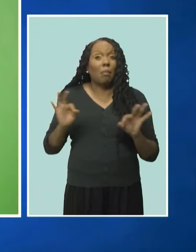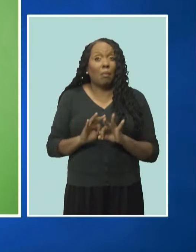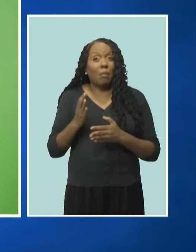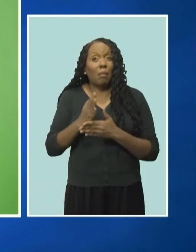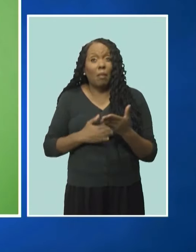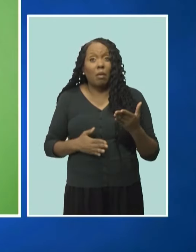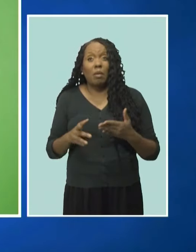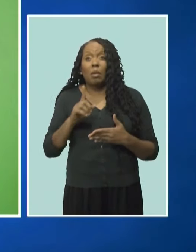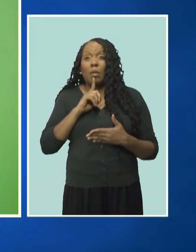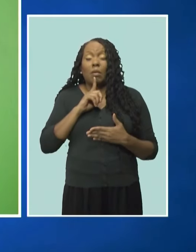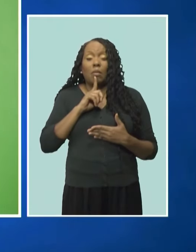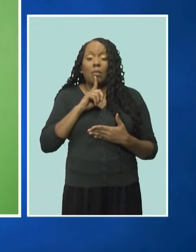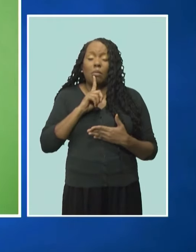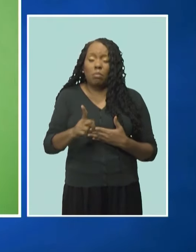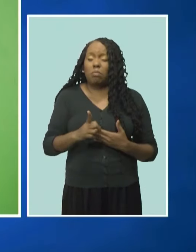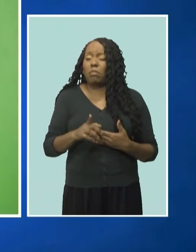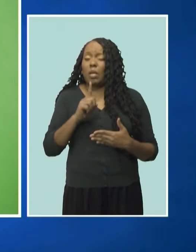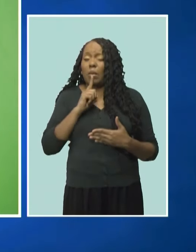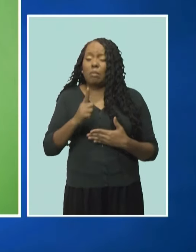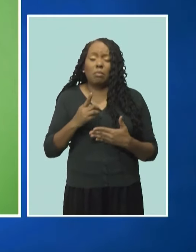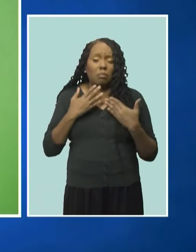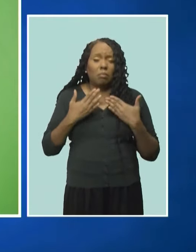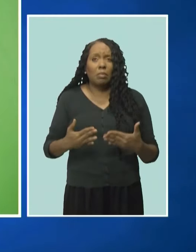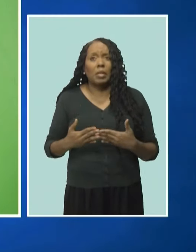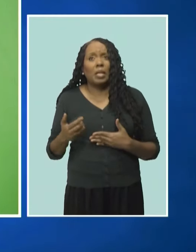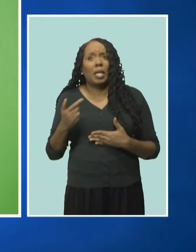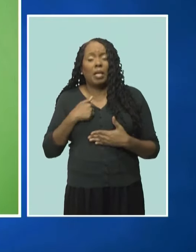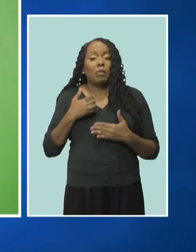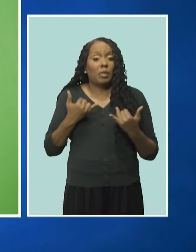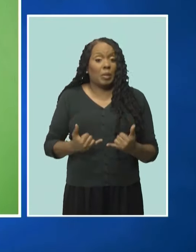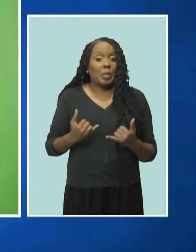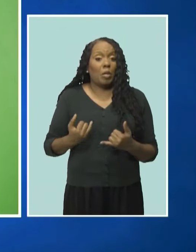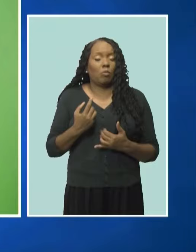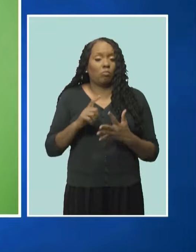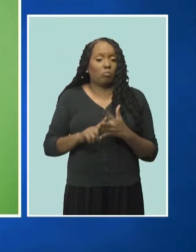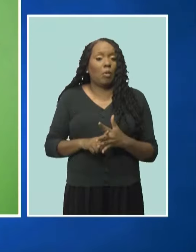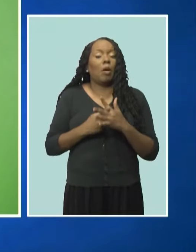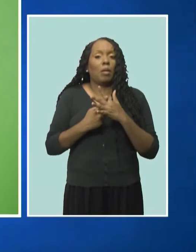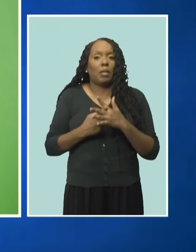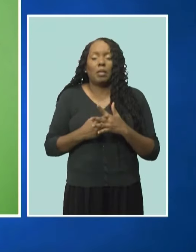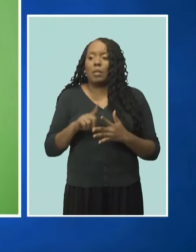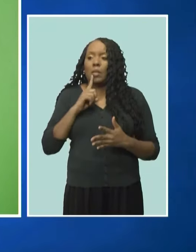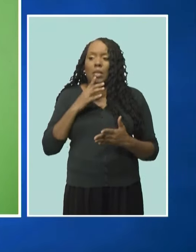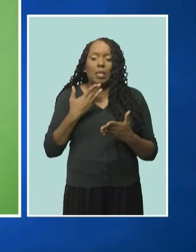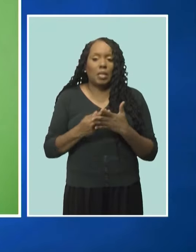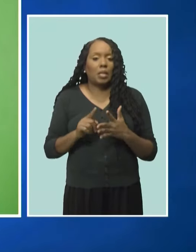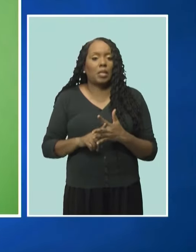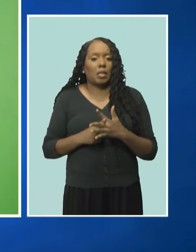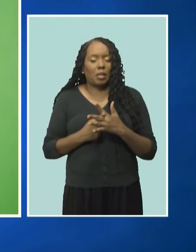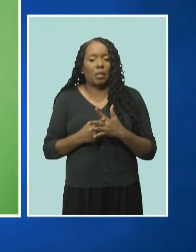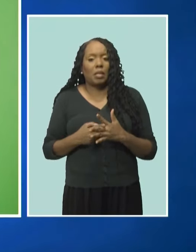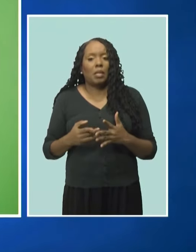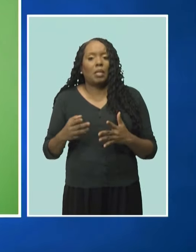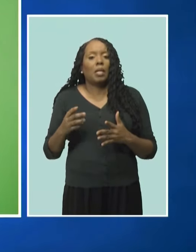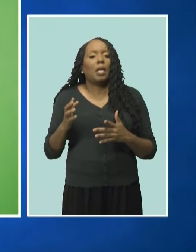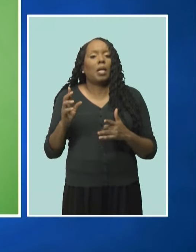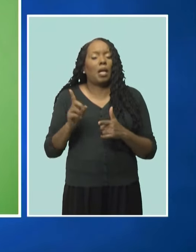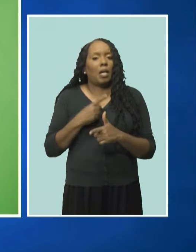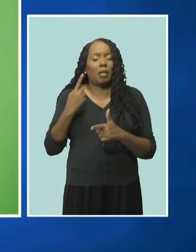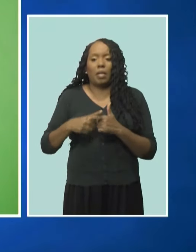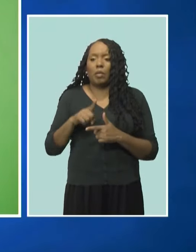a generous help as somebody who's now starting, you know, and especially into a market